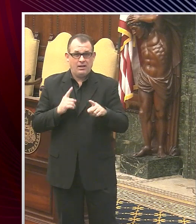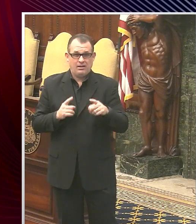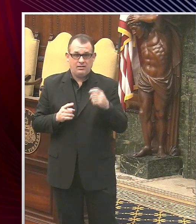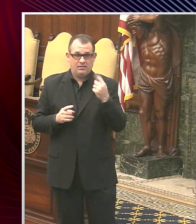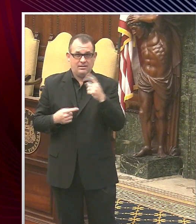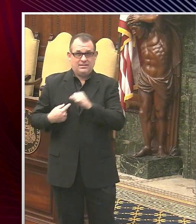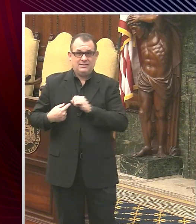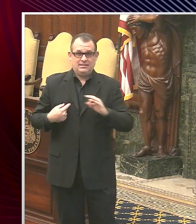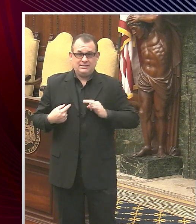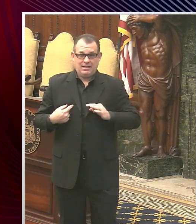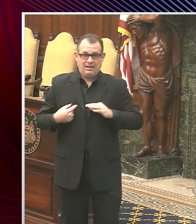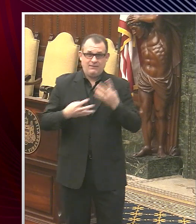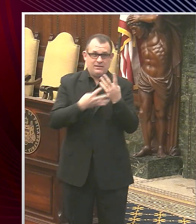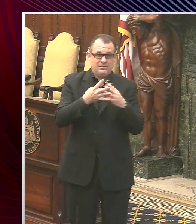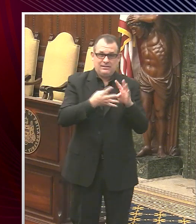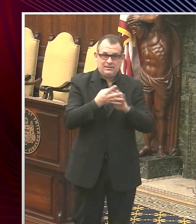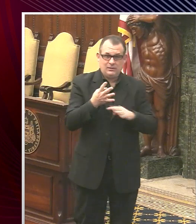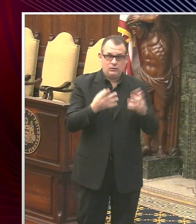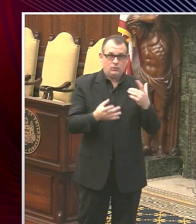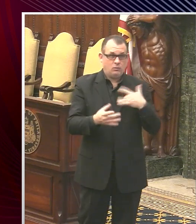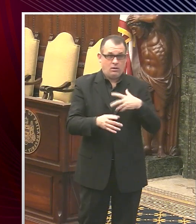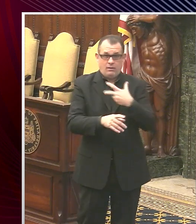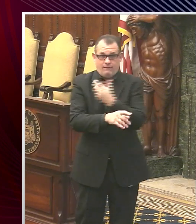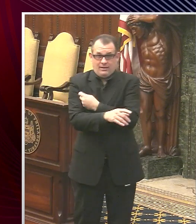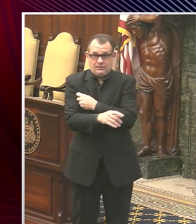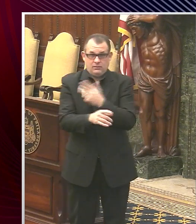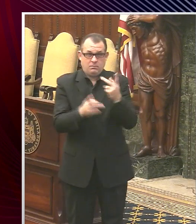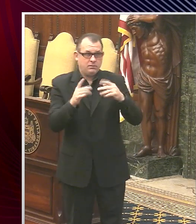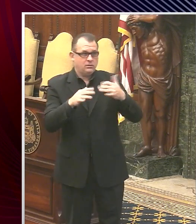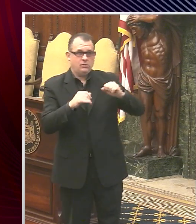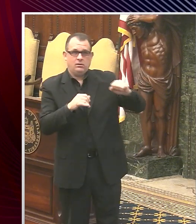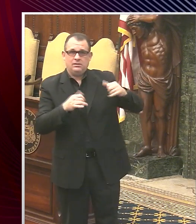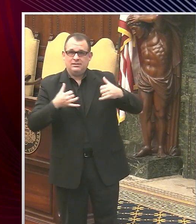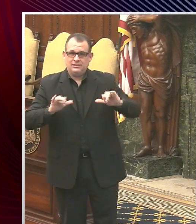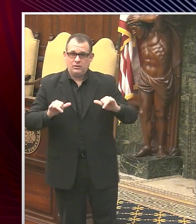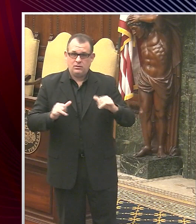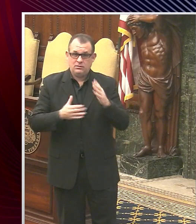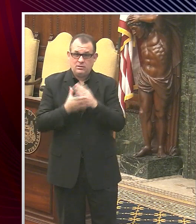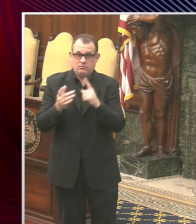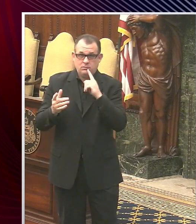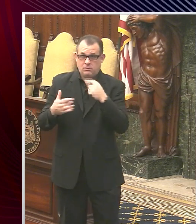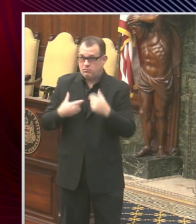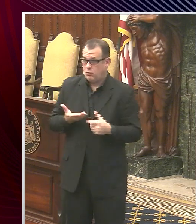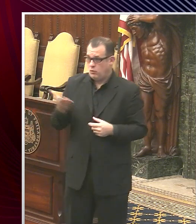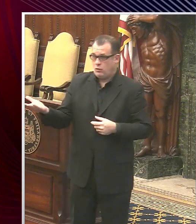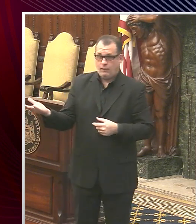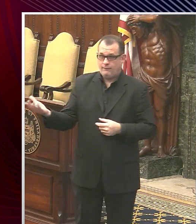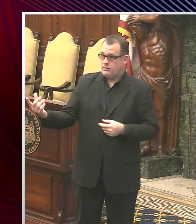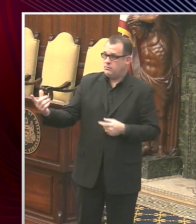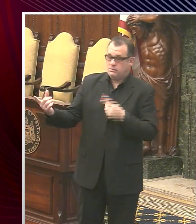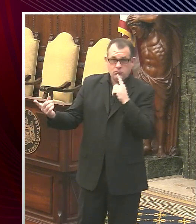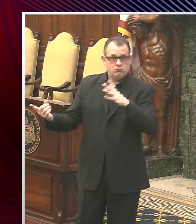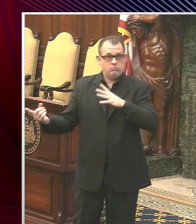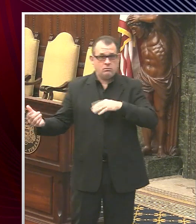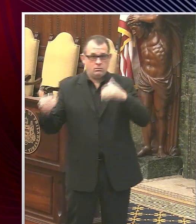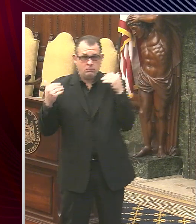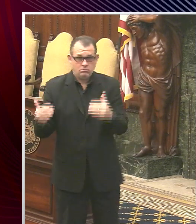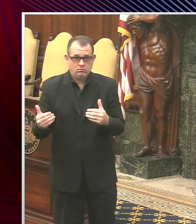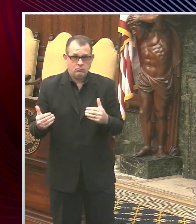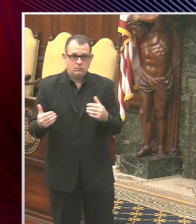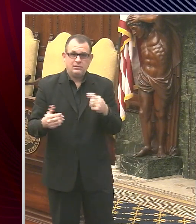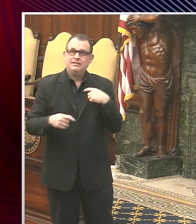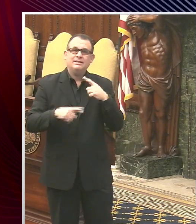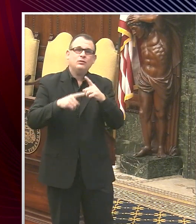likely to schedule an appointment to get the vaccine and to accept the vaccine if it's offered to them. We believe that they have less trust in the medical care